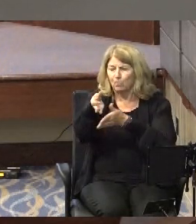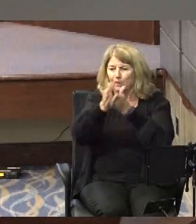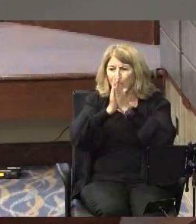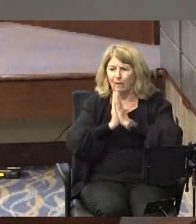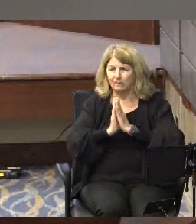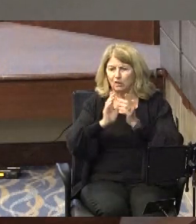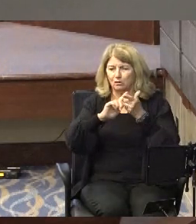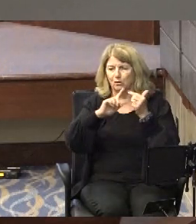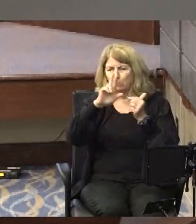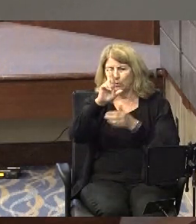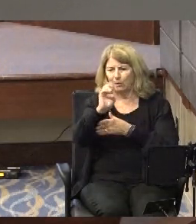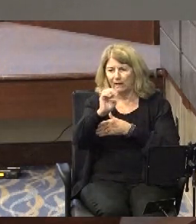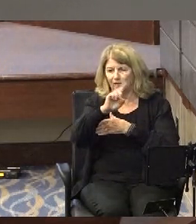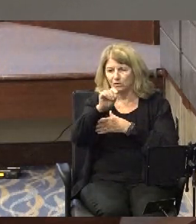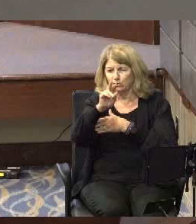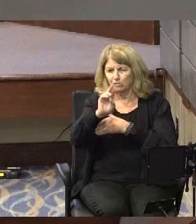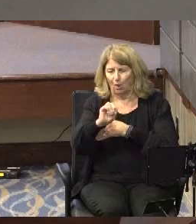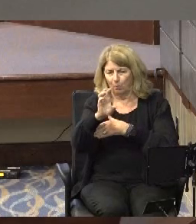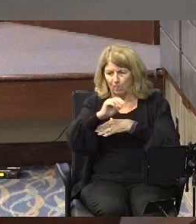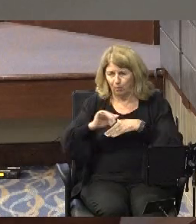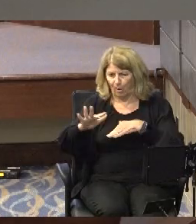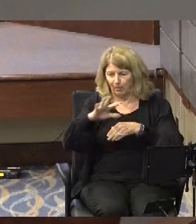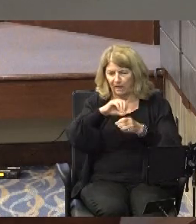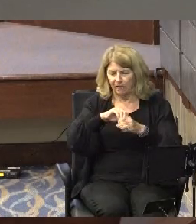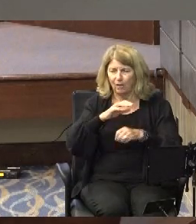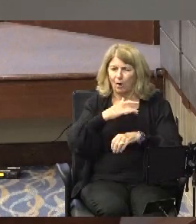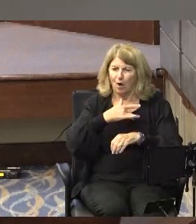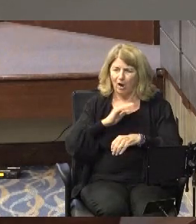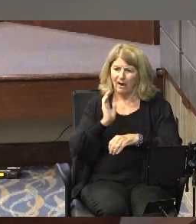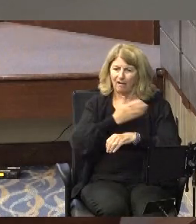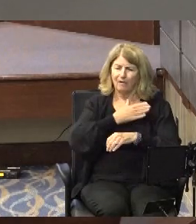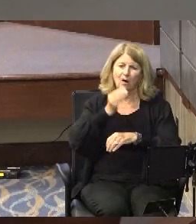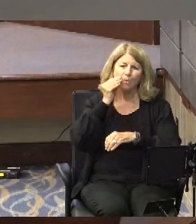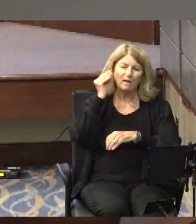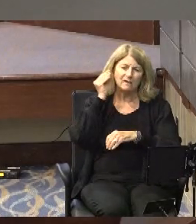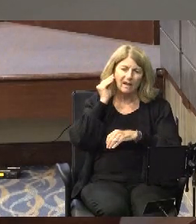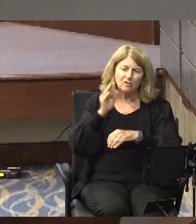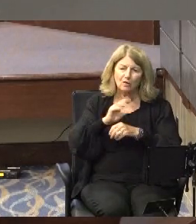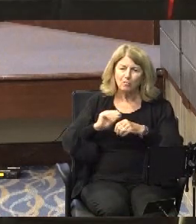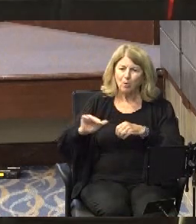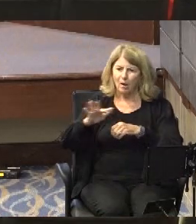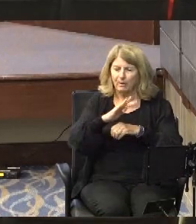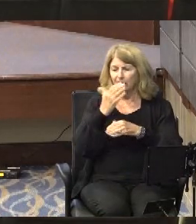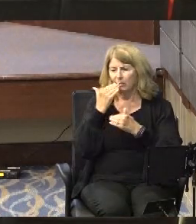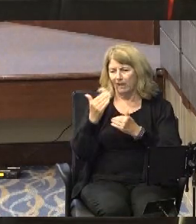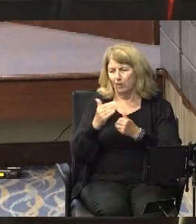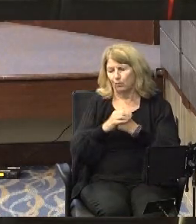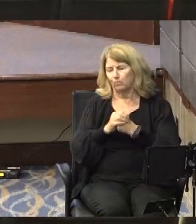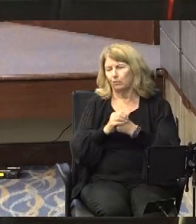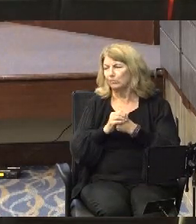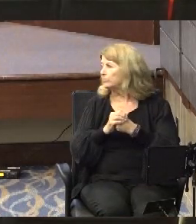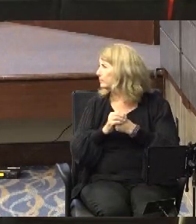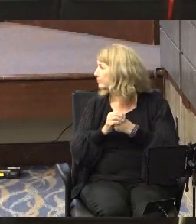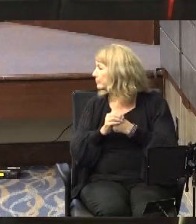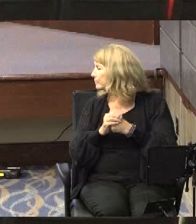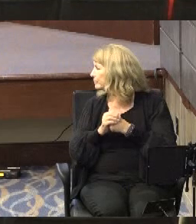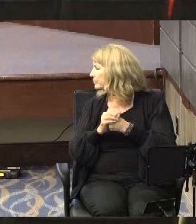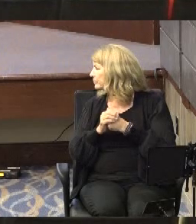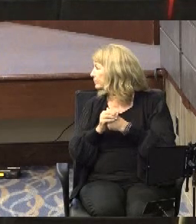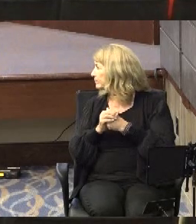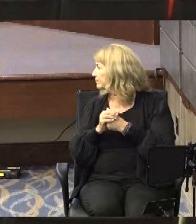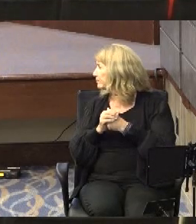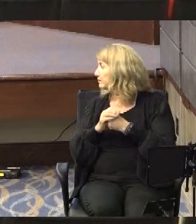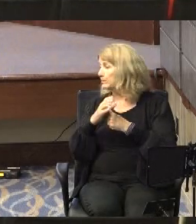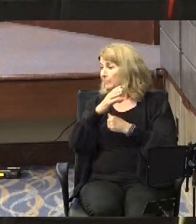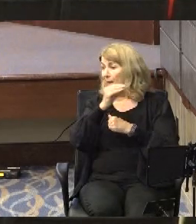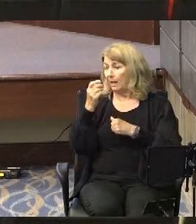rezone properties in the heart of our residential neighborhood. Thank you. Questions? All right. And